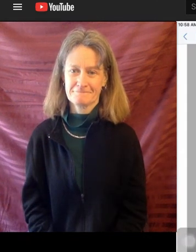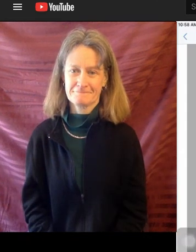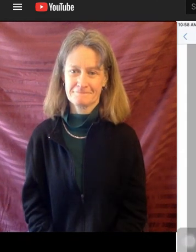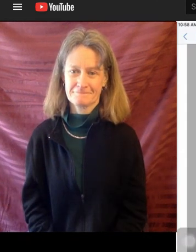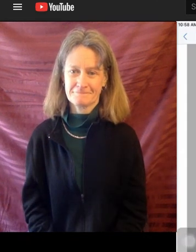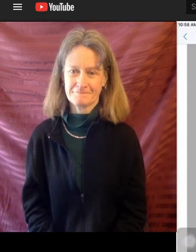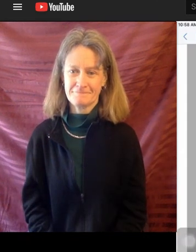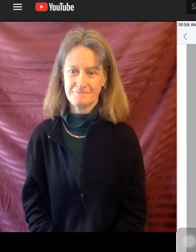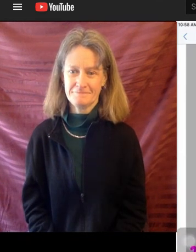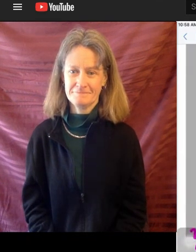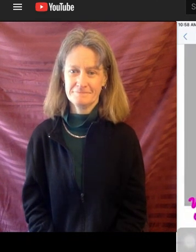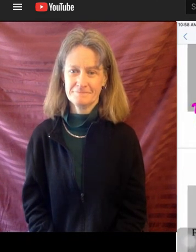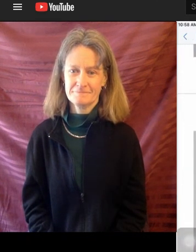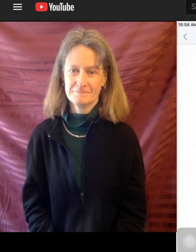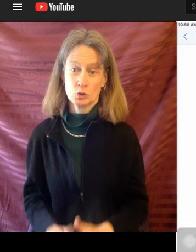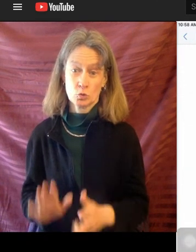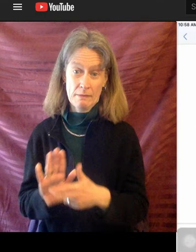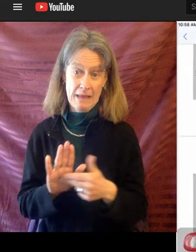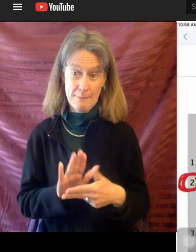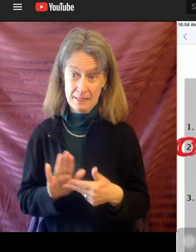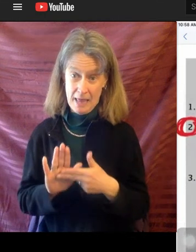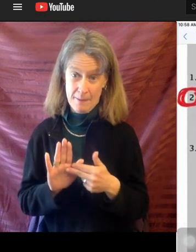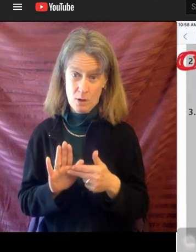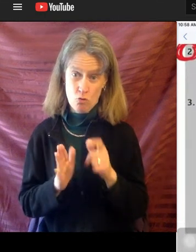So I'm going to label those points.